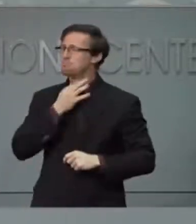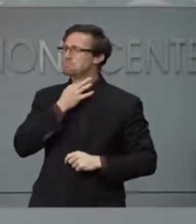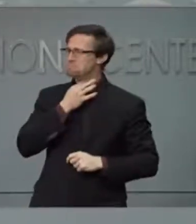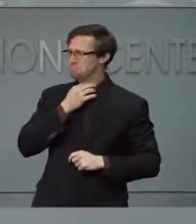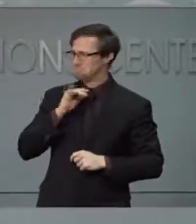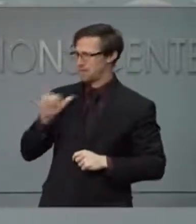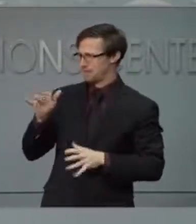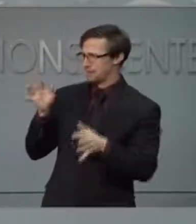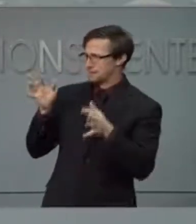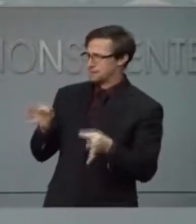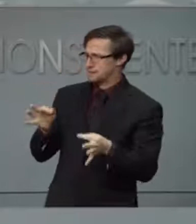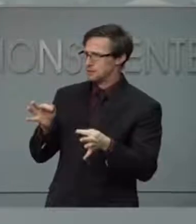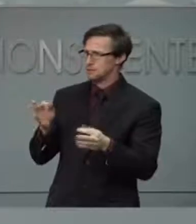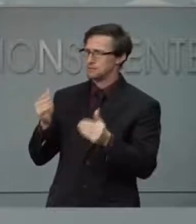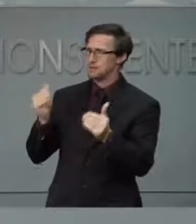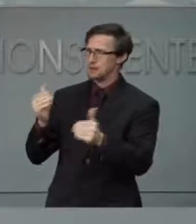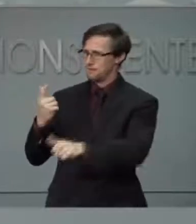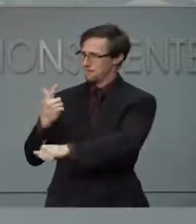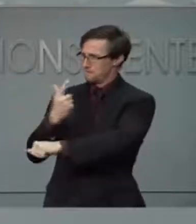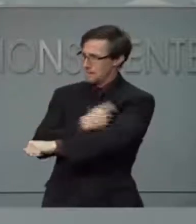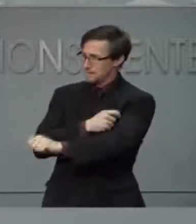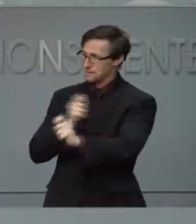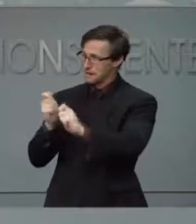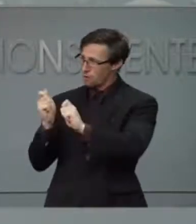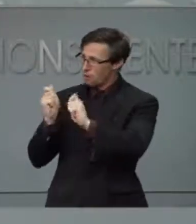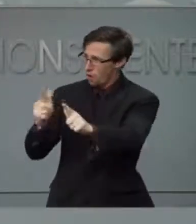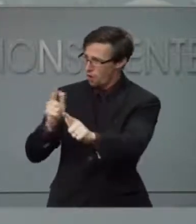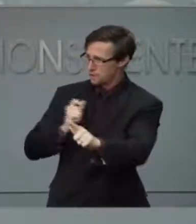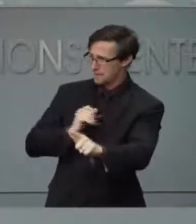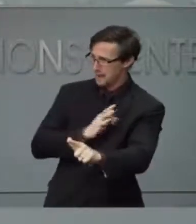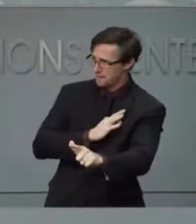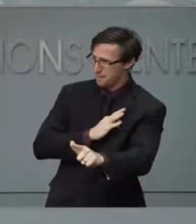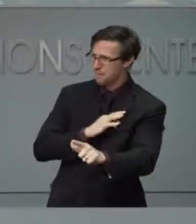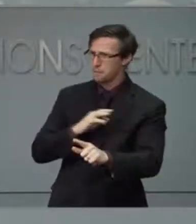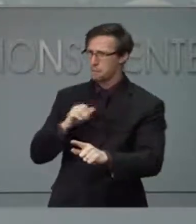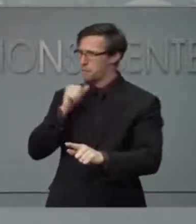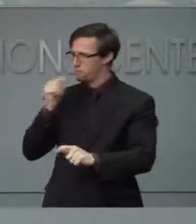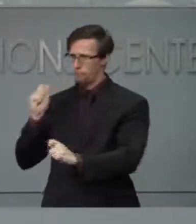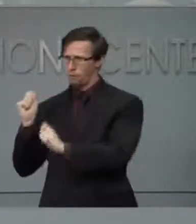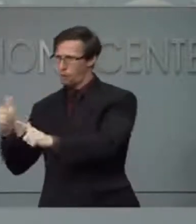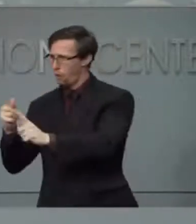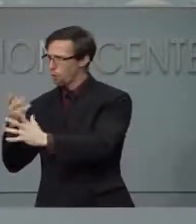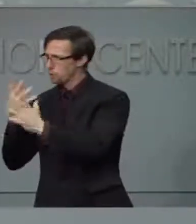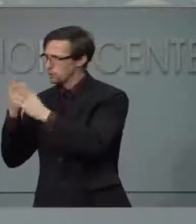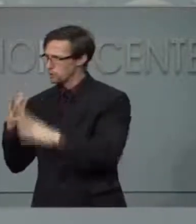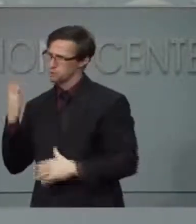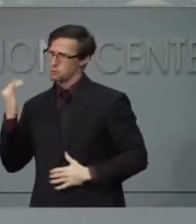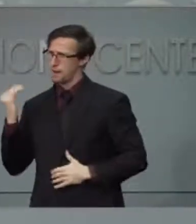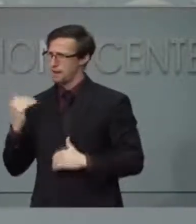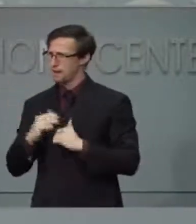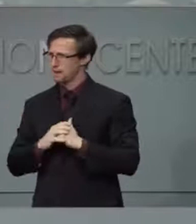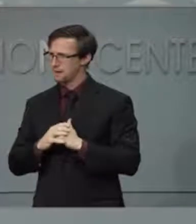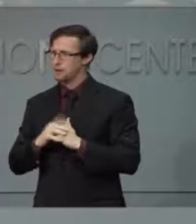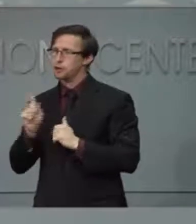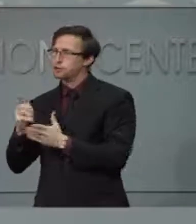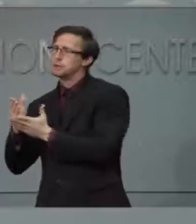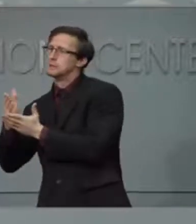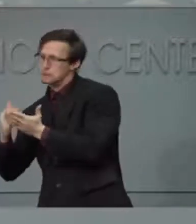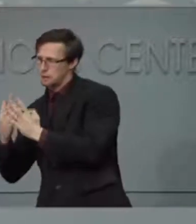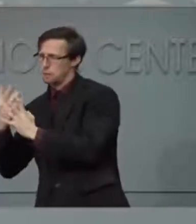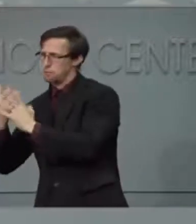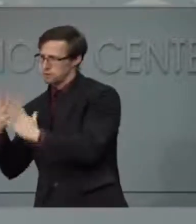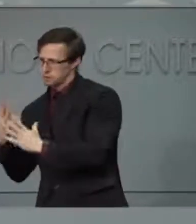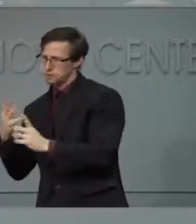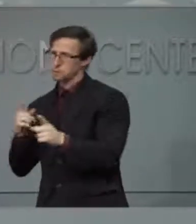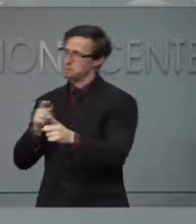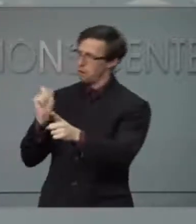decision to vaccinate all staff and then some high-risk prisoners rather than opting to first prioritize